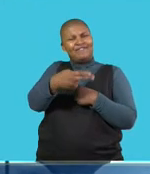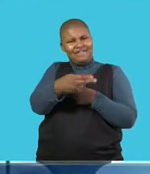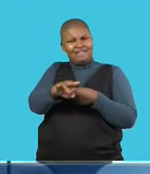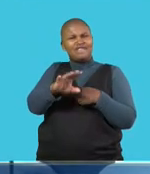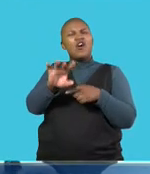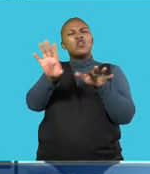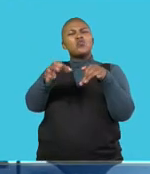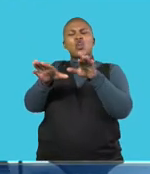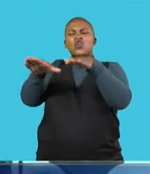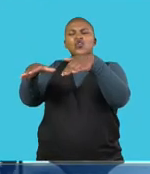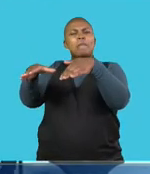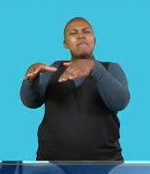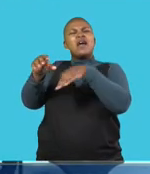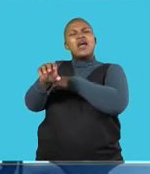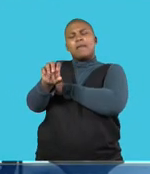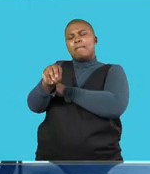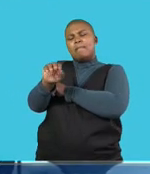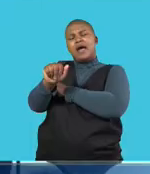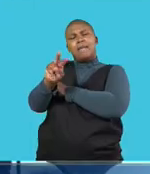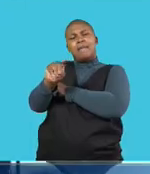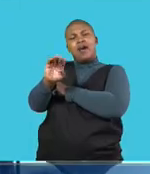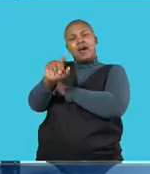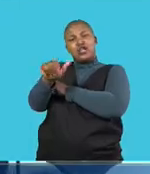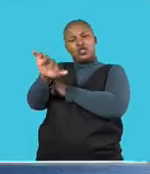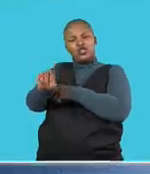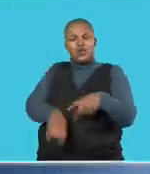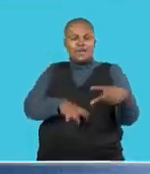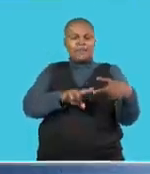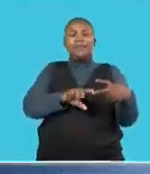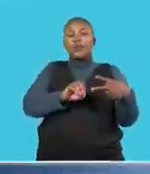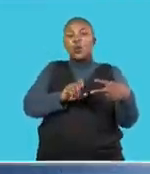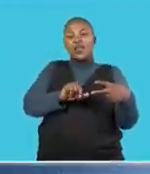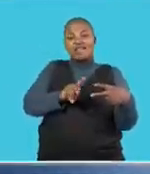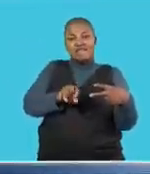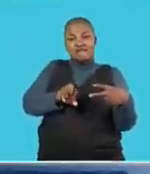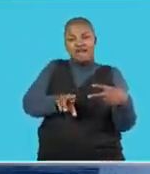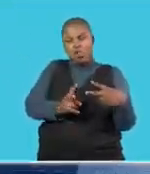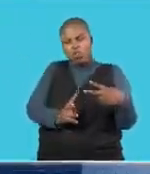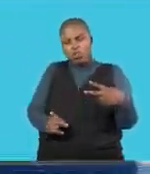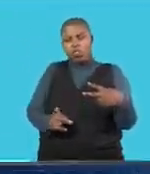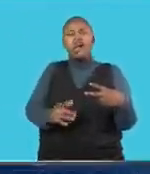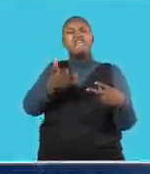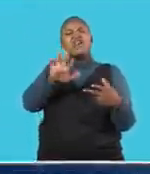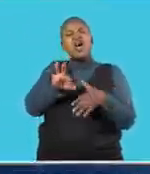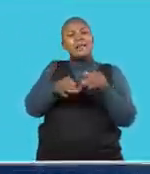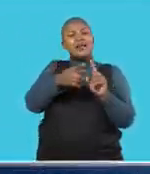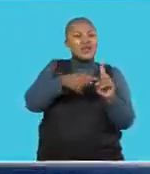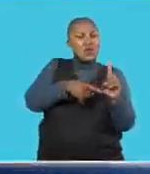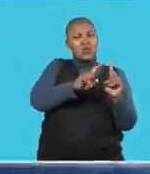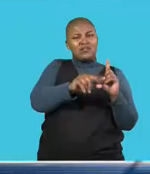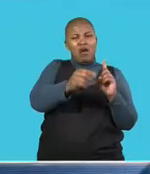Mambazo ongaseko uOliver Mtukuthi kanye nabanye abaculi abaningi uchazwe njengomuntu obeyicula umculo othinta